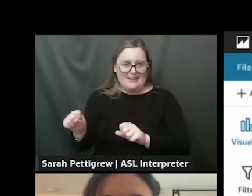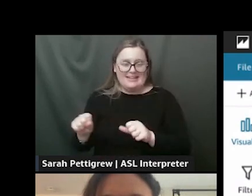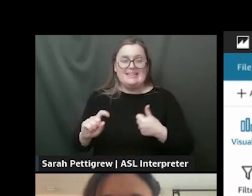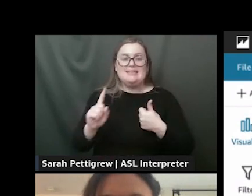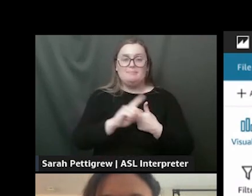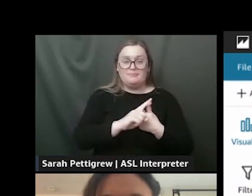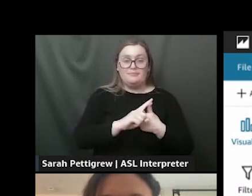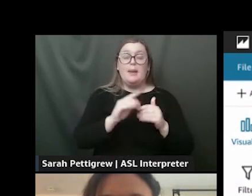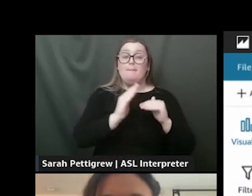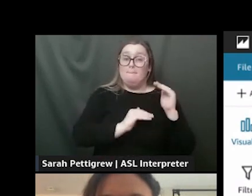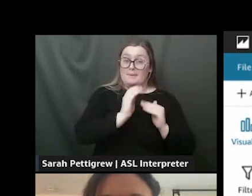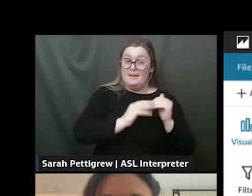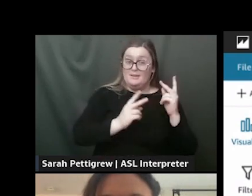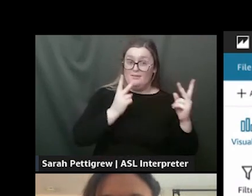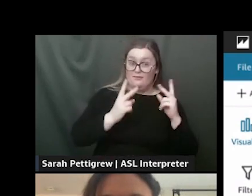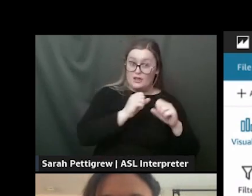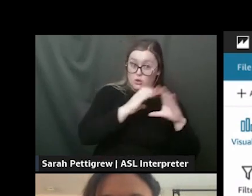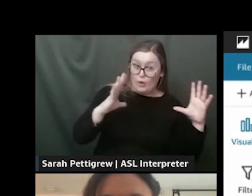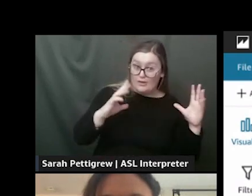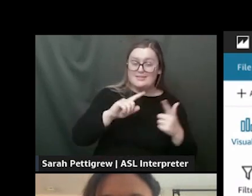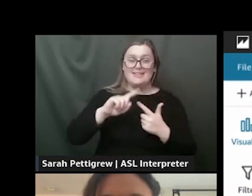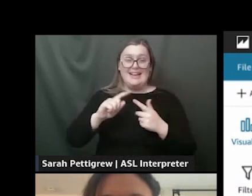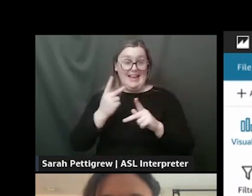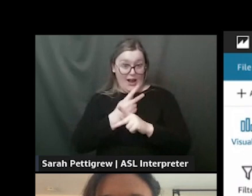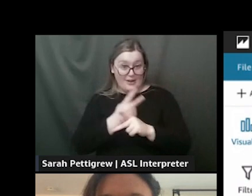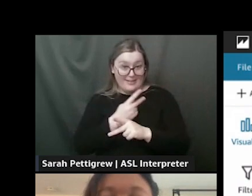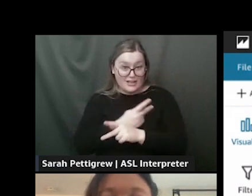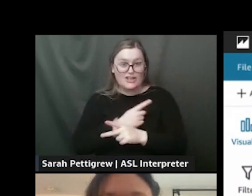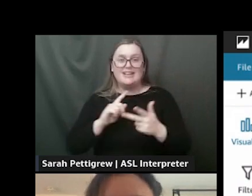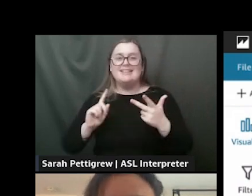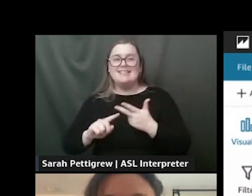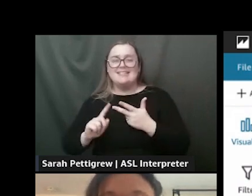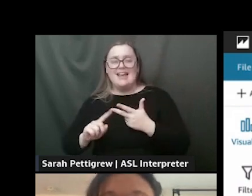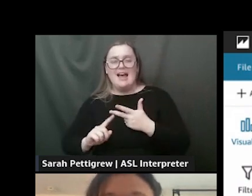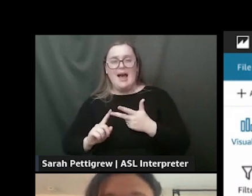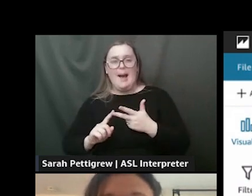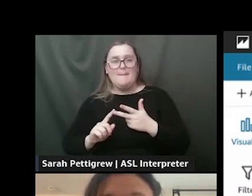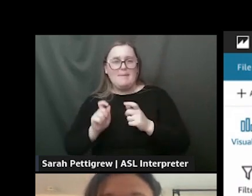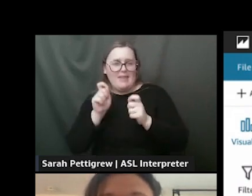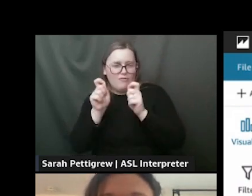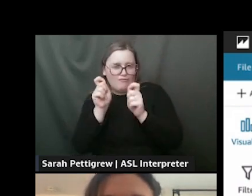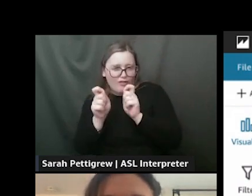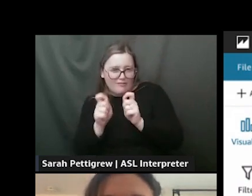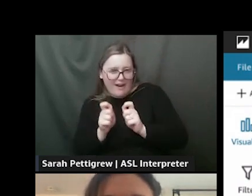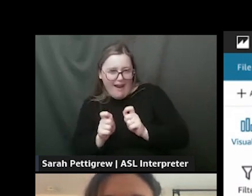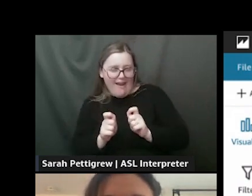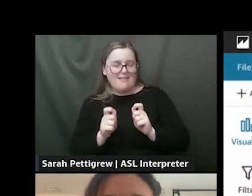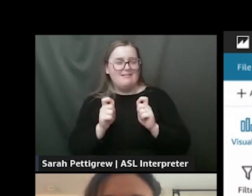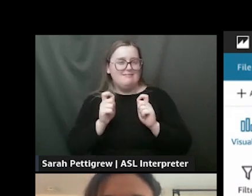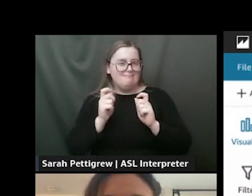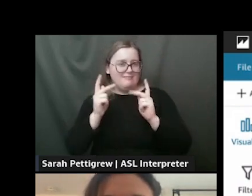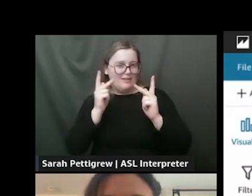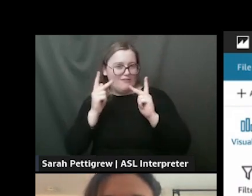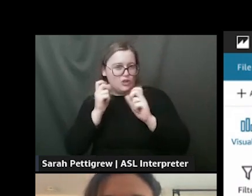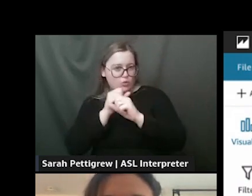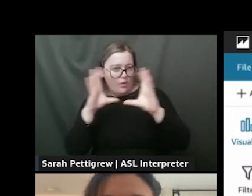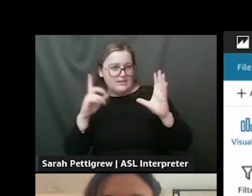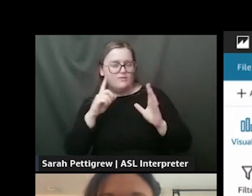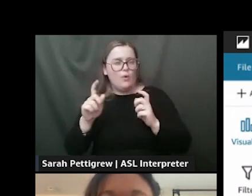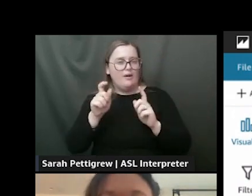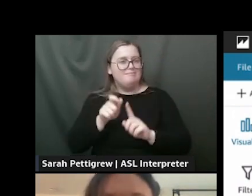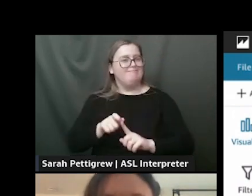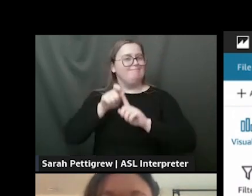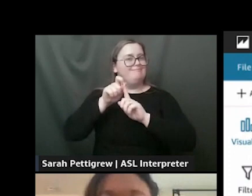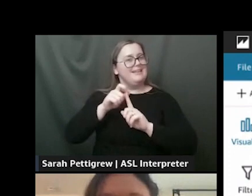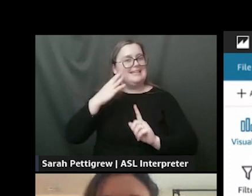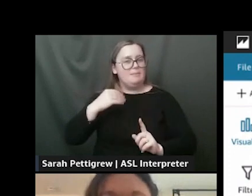can build visuals, you can build calculations, you can refine the visuals to get these specific experiences. And by doing all